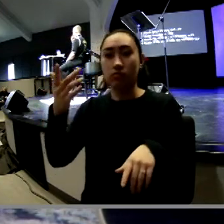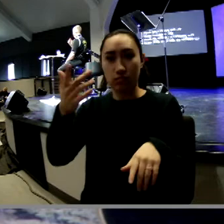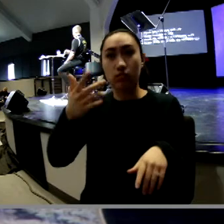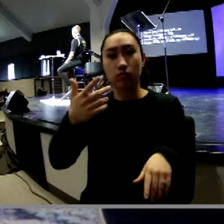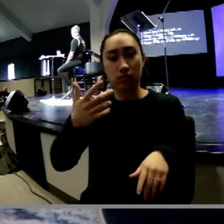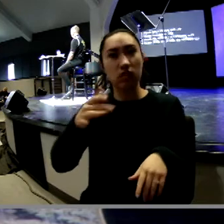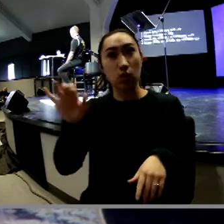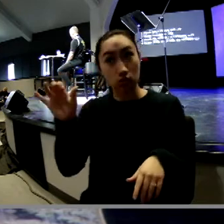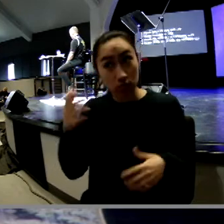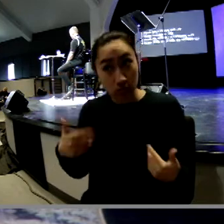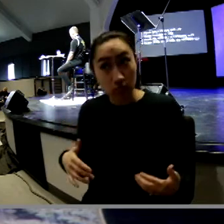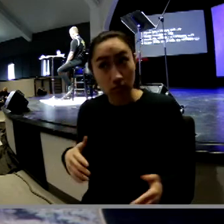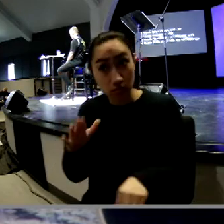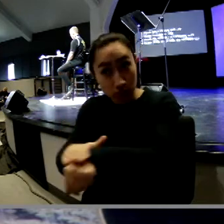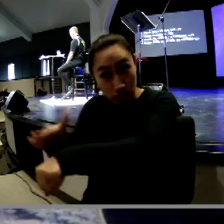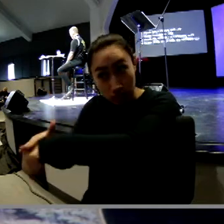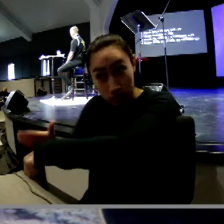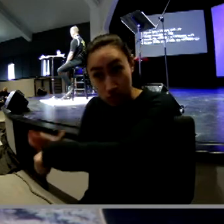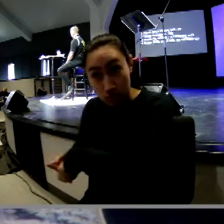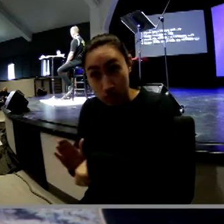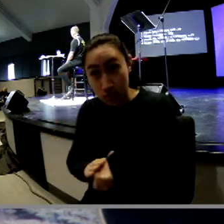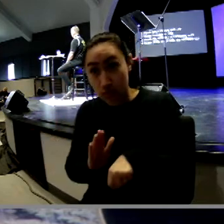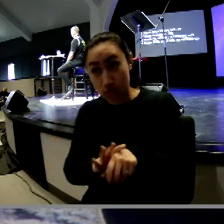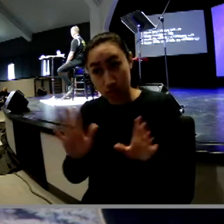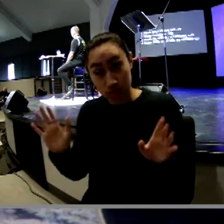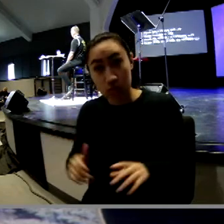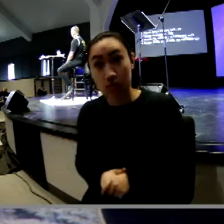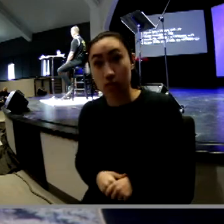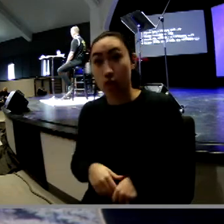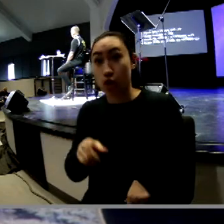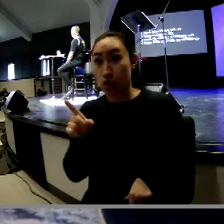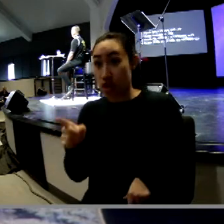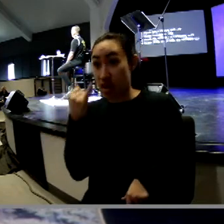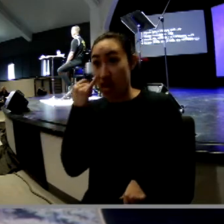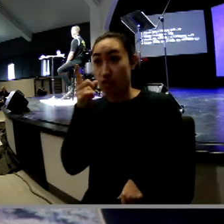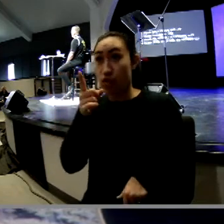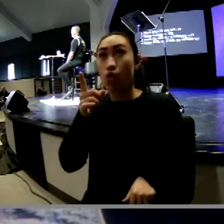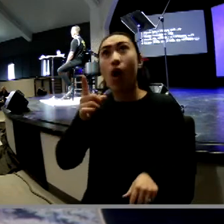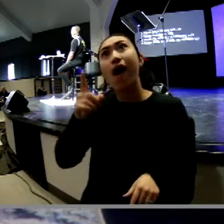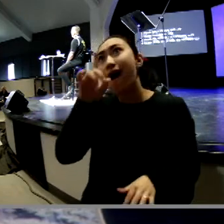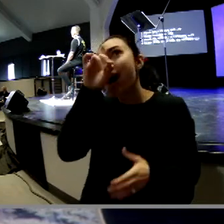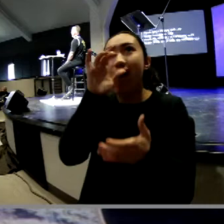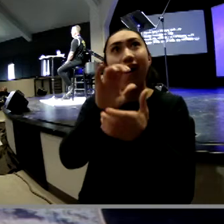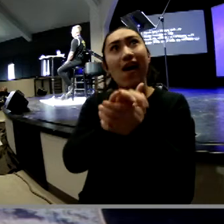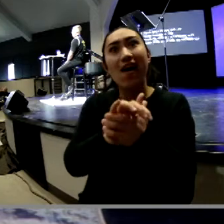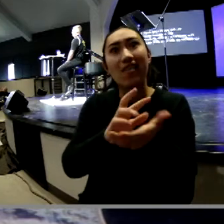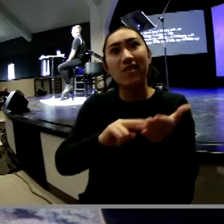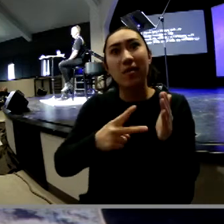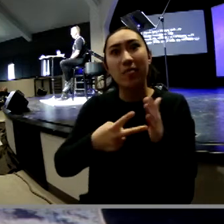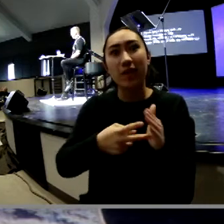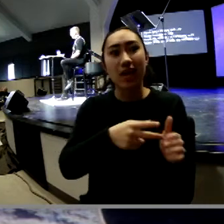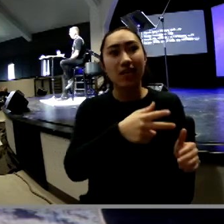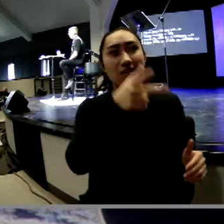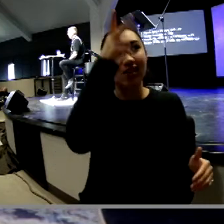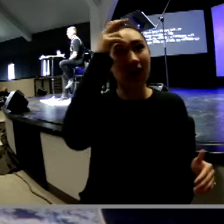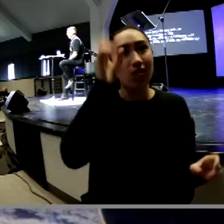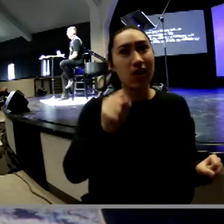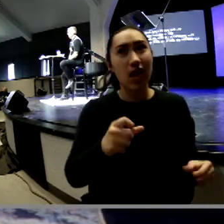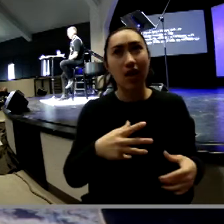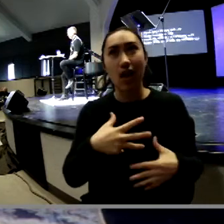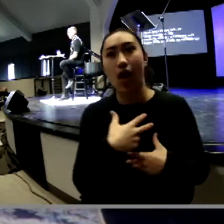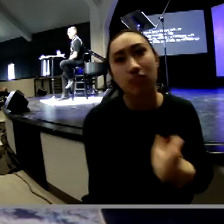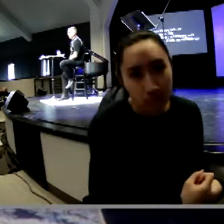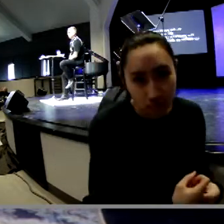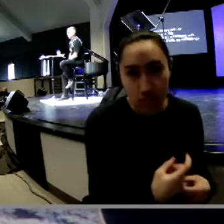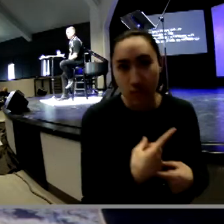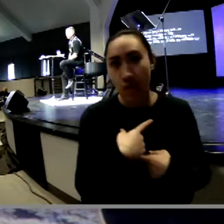open yourself up to. But I have a question. Have you ever looked at the people in your life and the people in St. Paul or